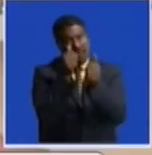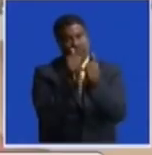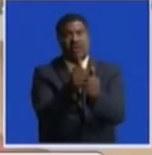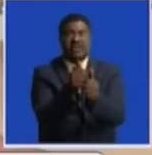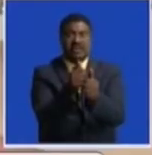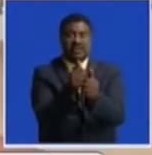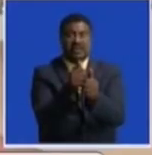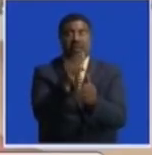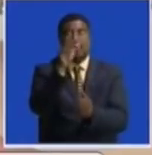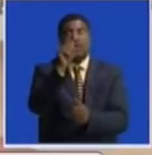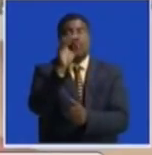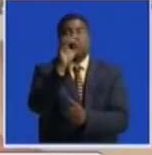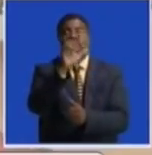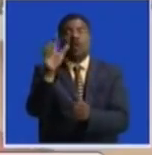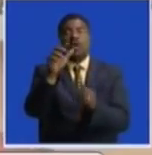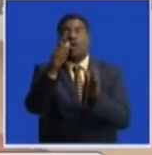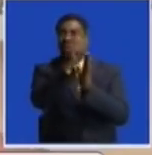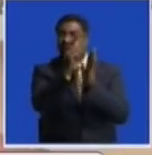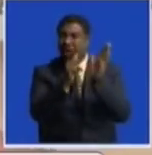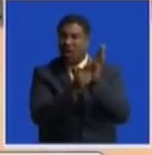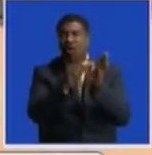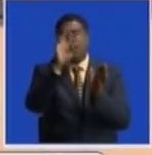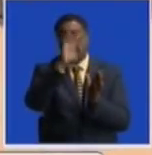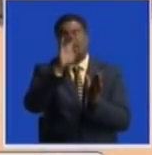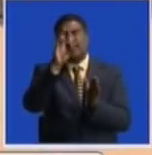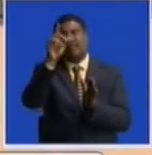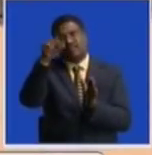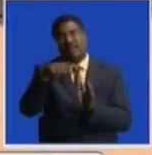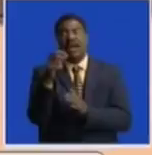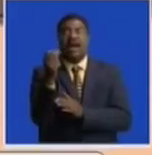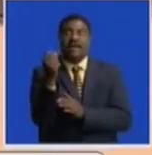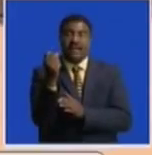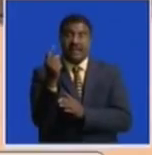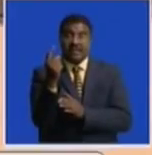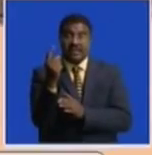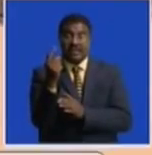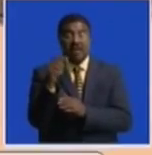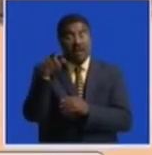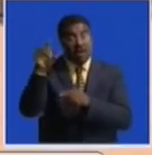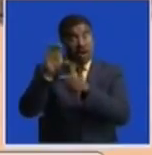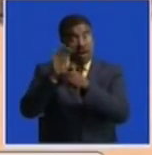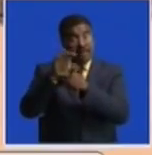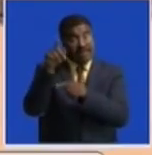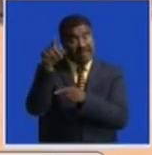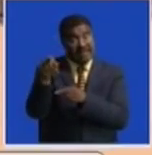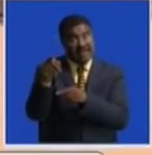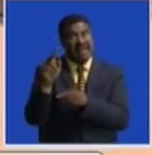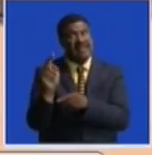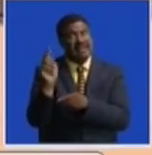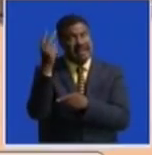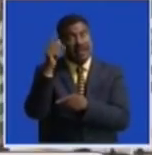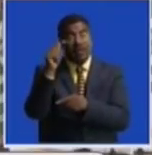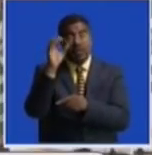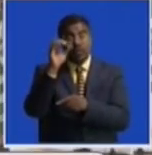the Tolls Act number 14 of 2011. Here on the Copper Belt, construction of the second toll plaza between Kitwe